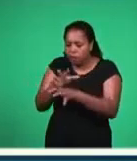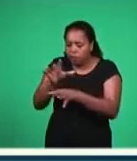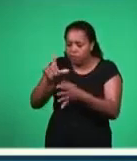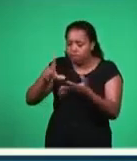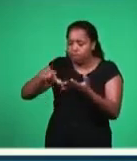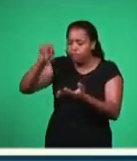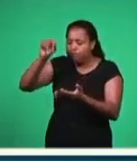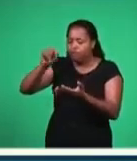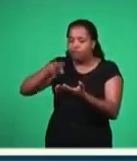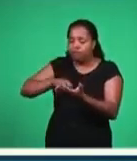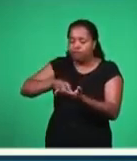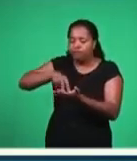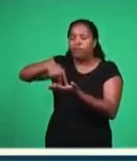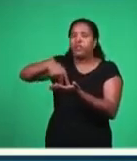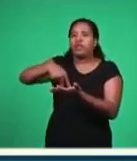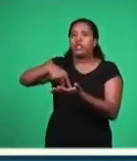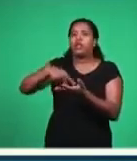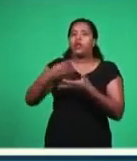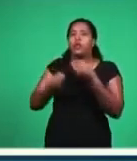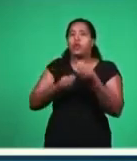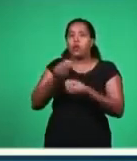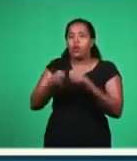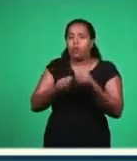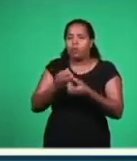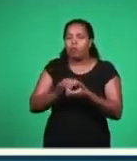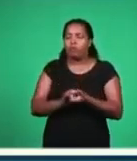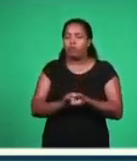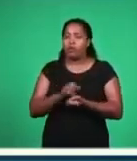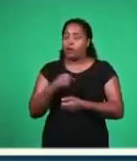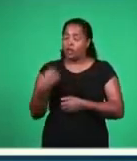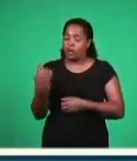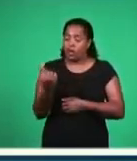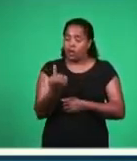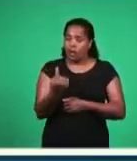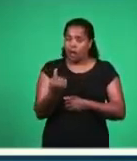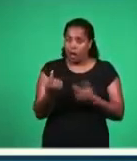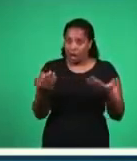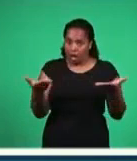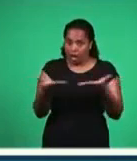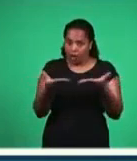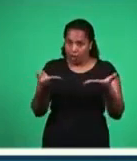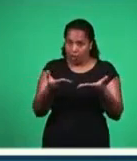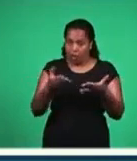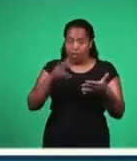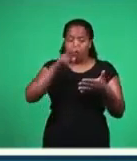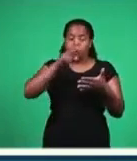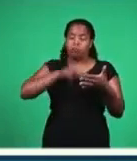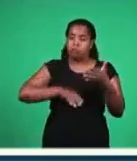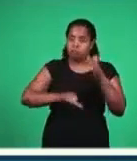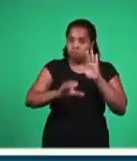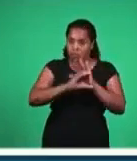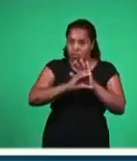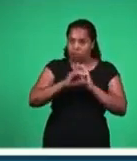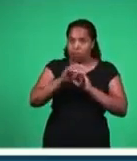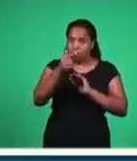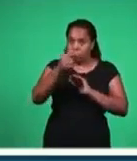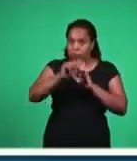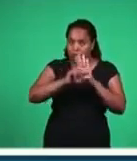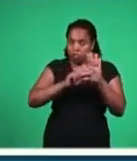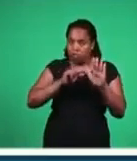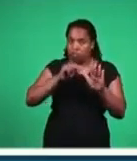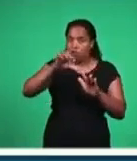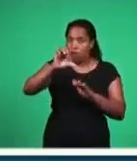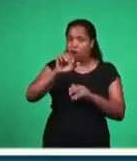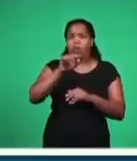identify how the resurrection is defined. So you're going to go now to chapter 7, verse